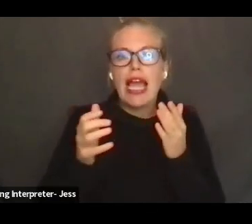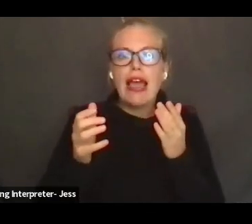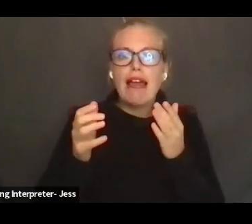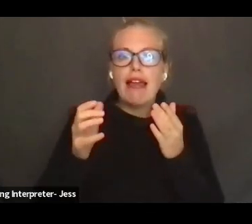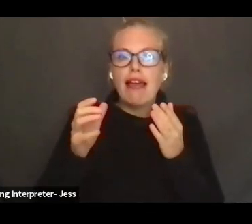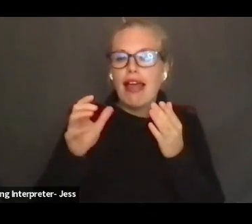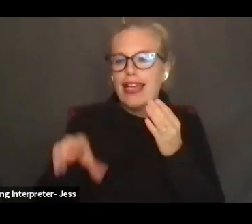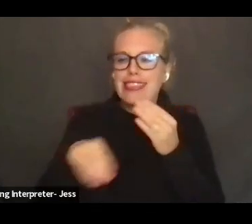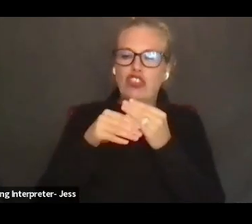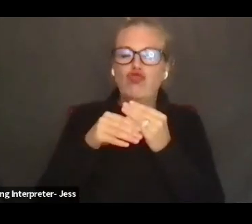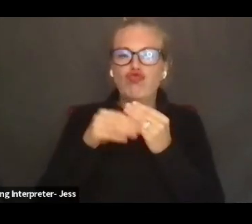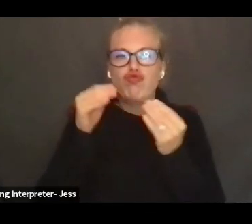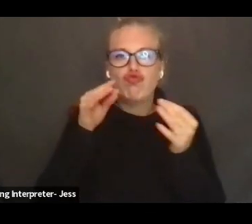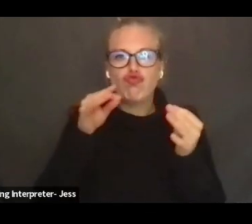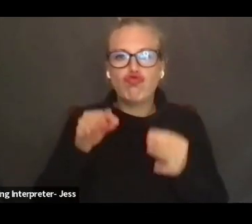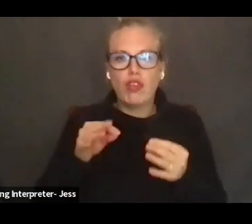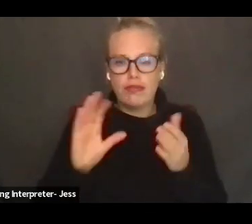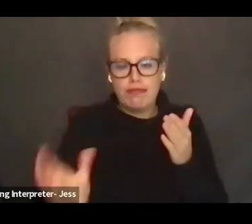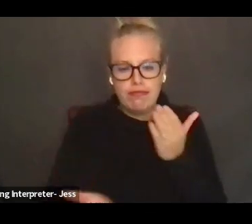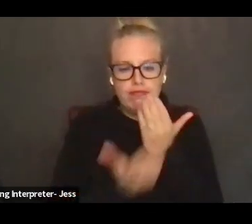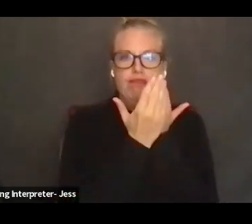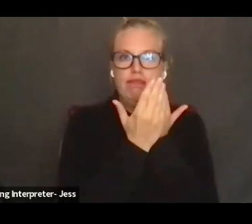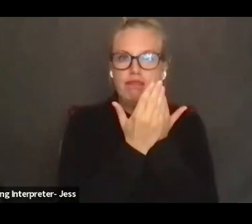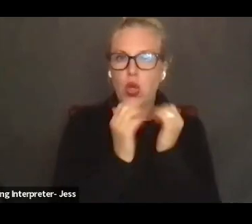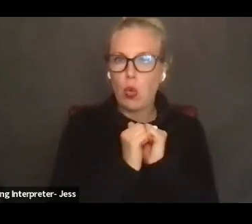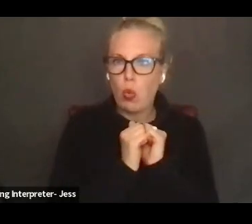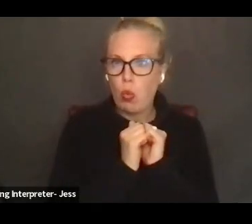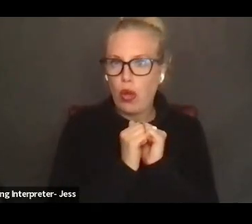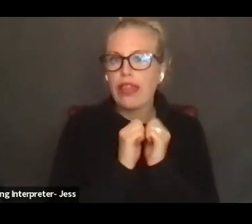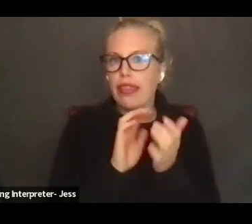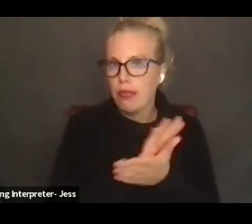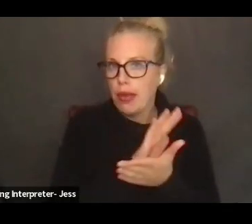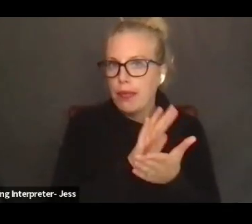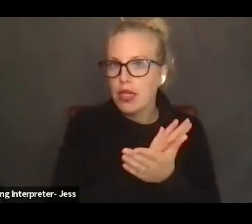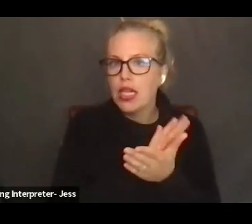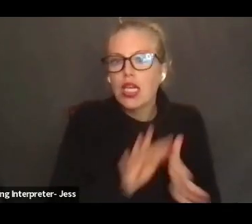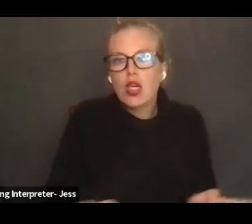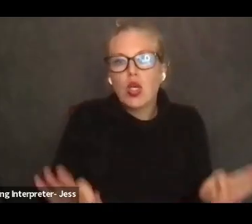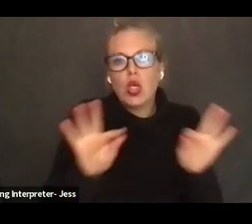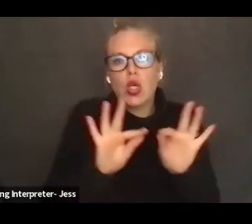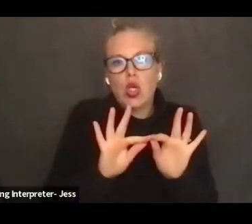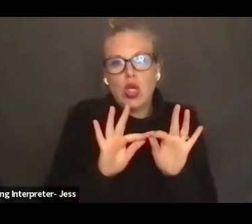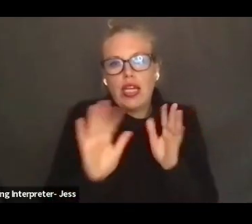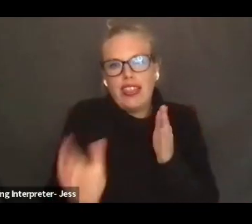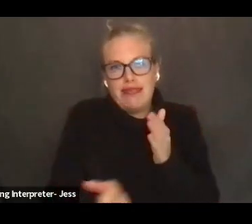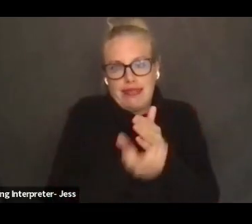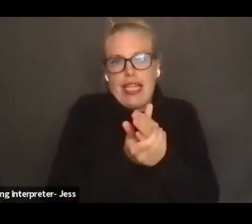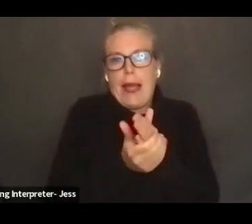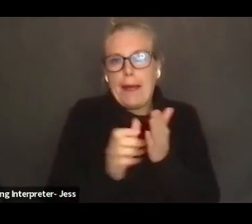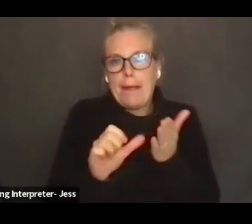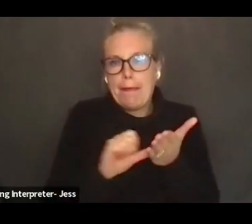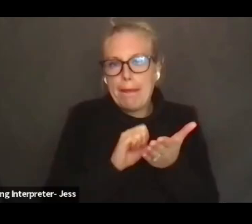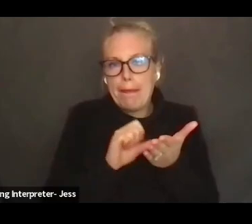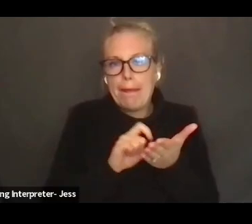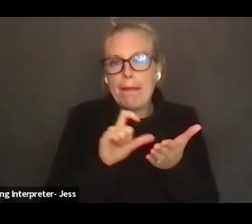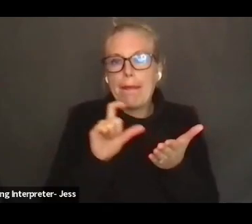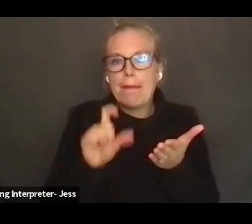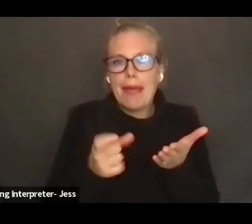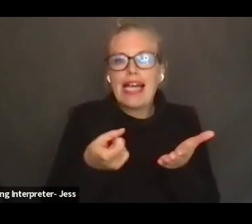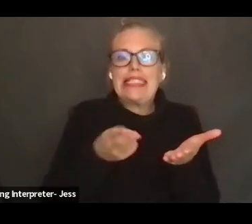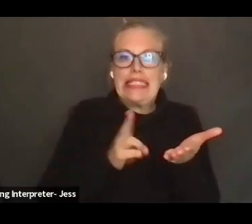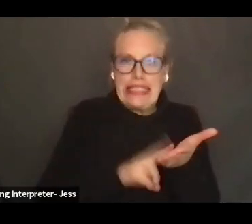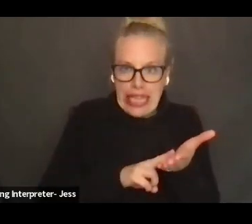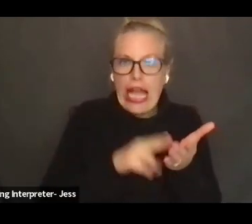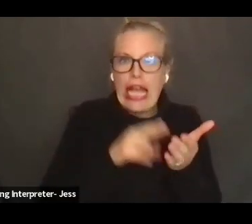then attach those additional pages. The important thing about attaching pages is that you need to sign and date